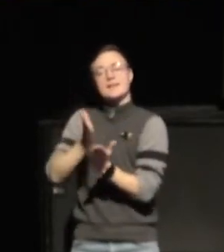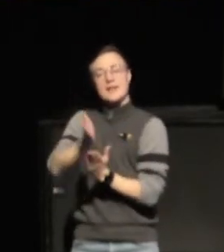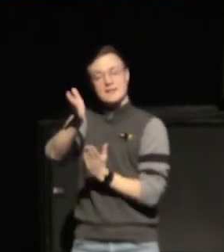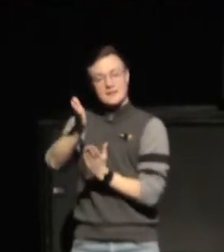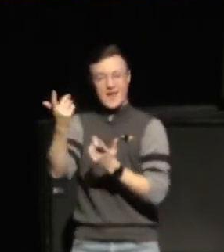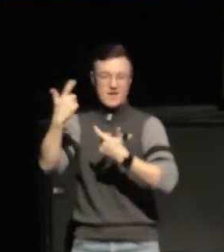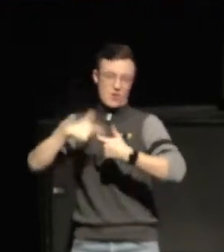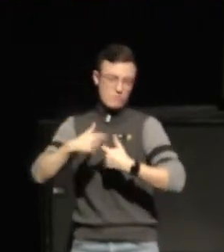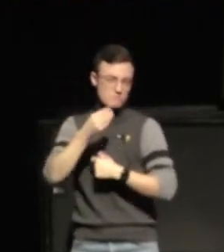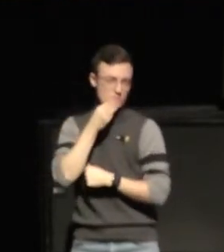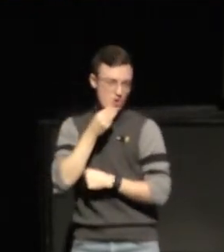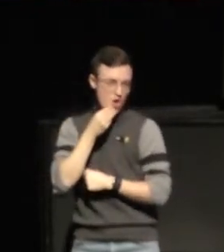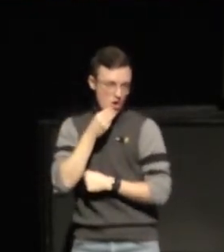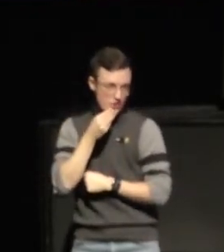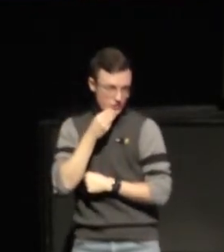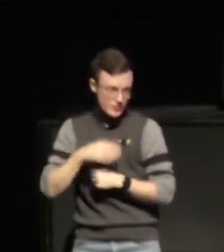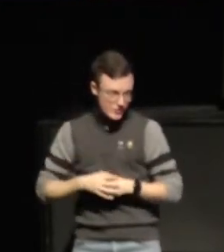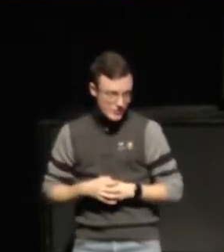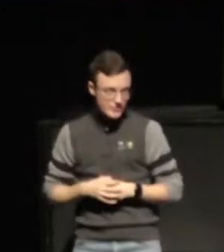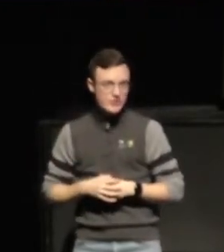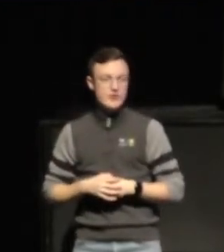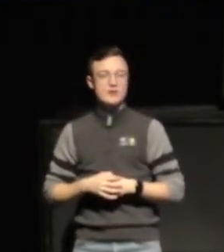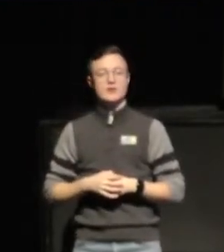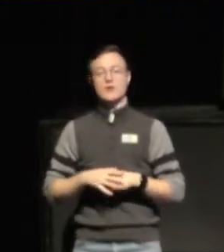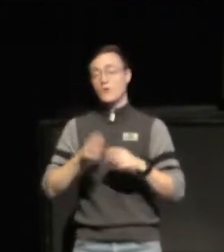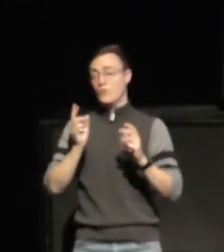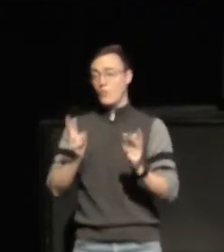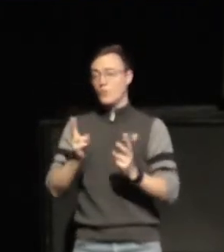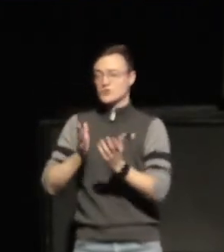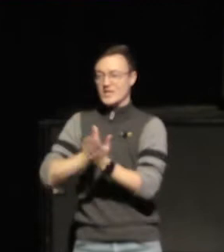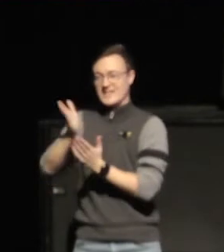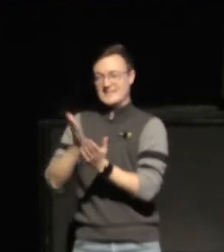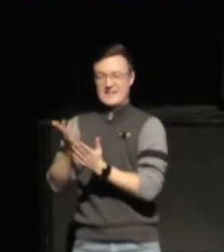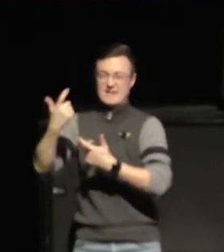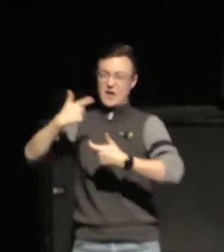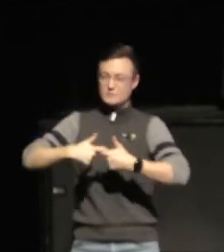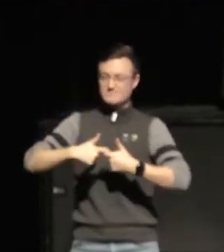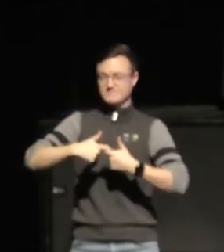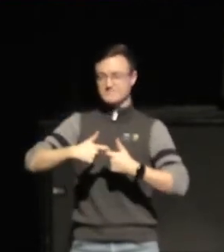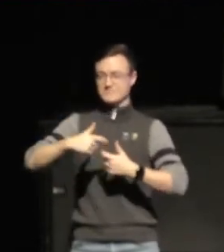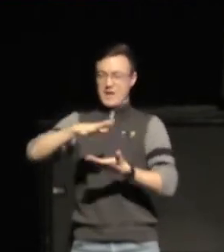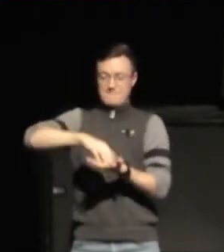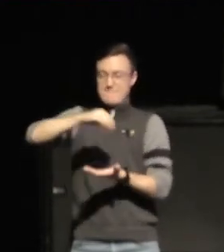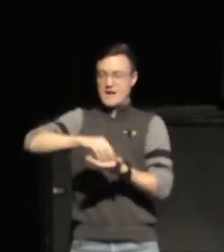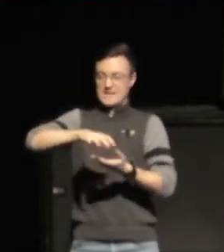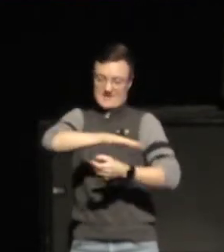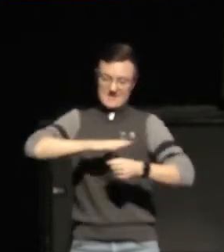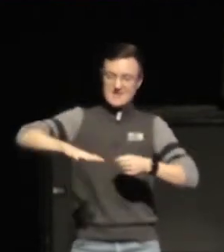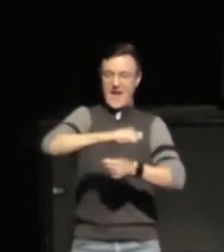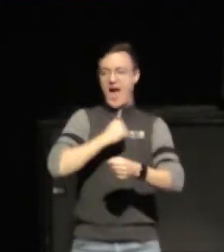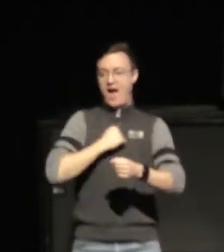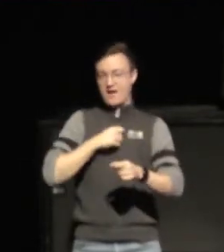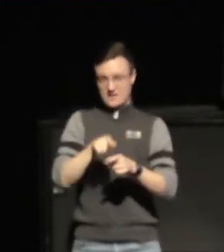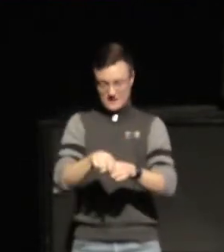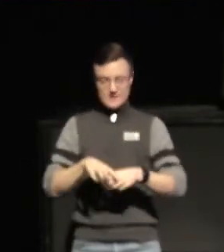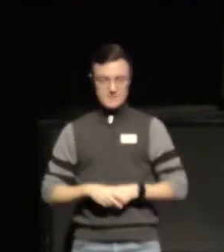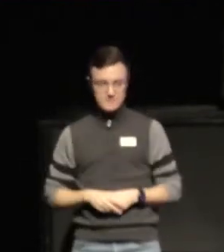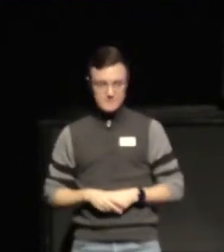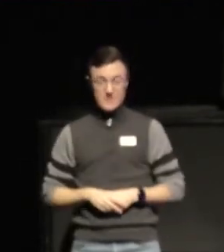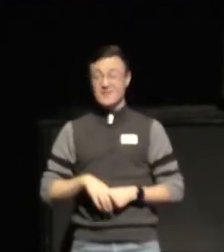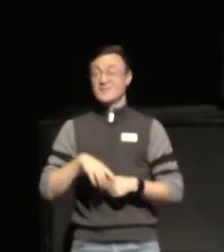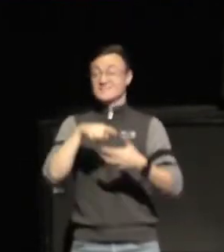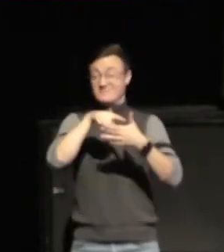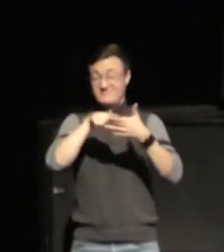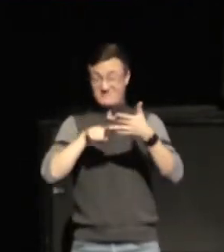food, voluntary guidelines on the governance of land tenure. And each of these instruments